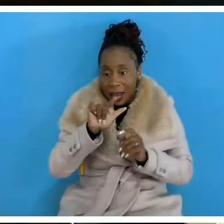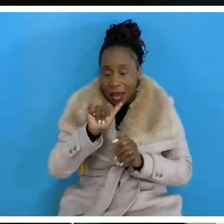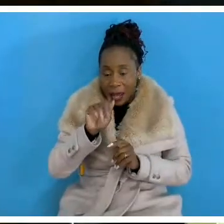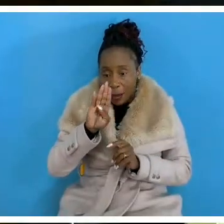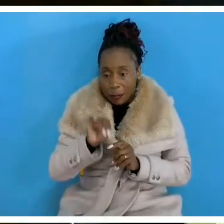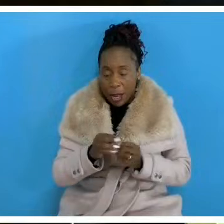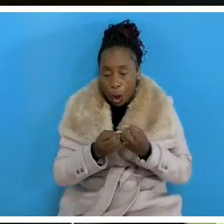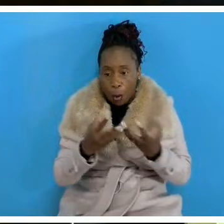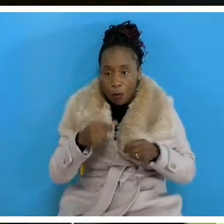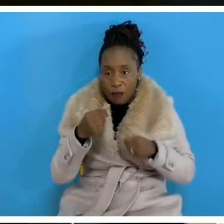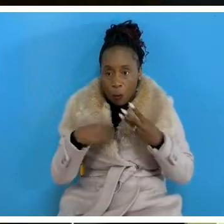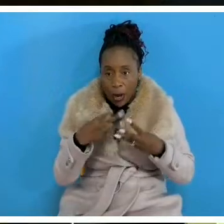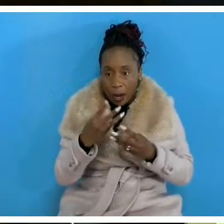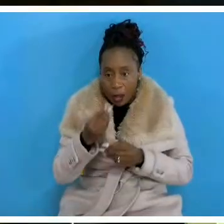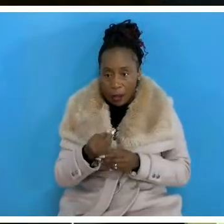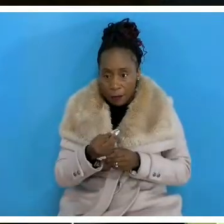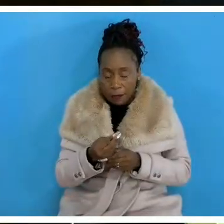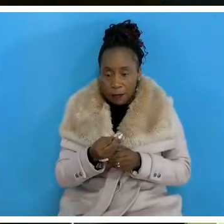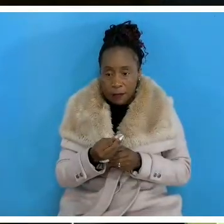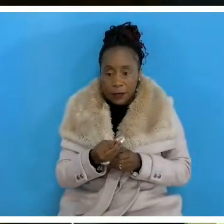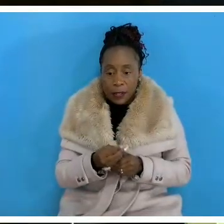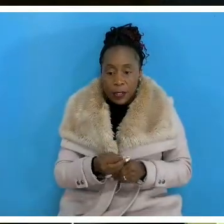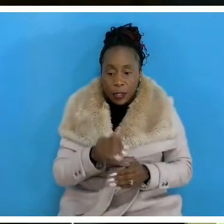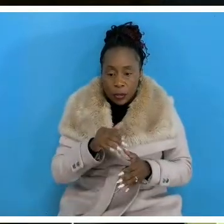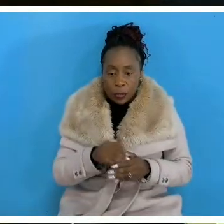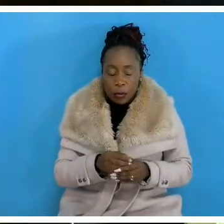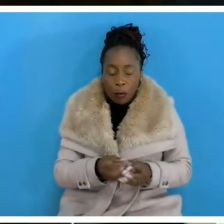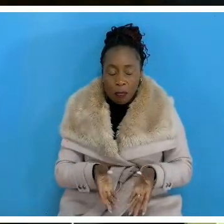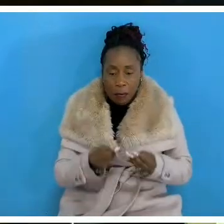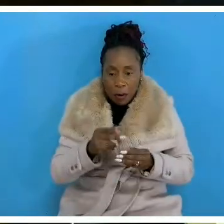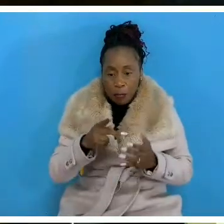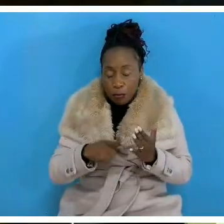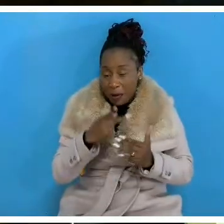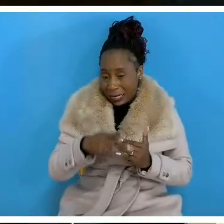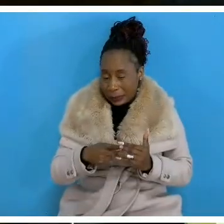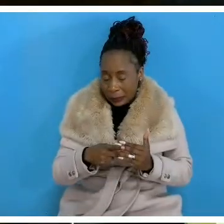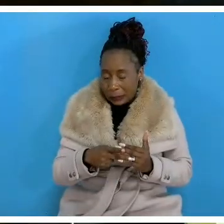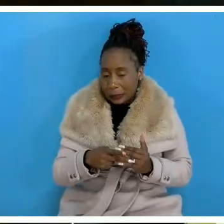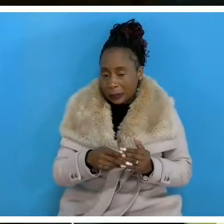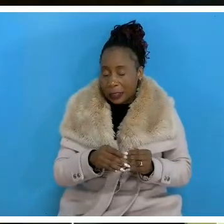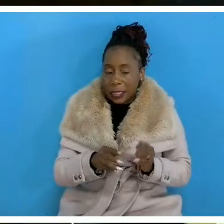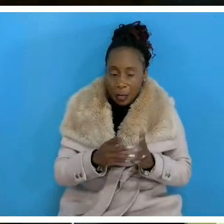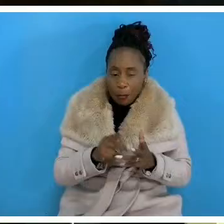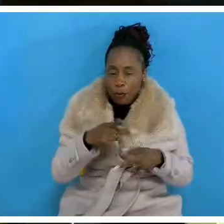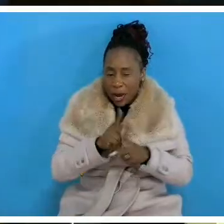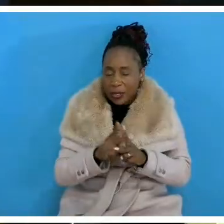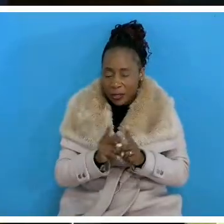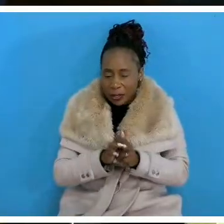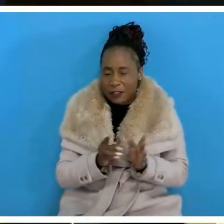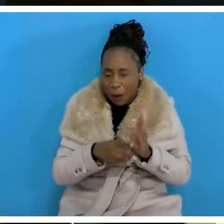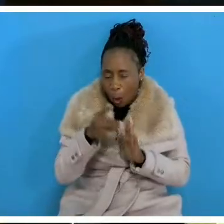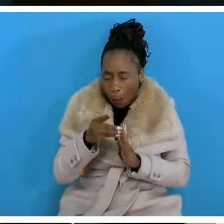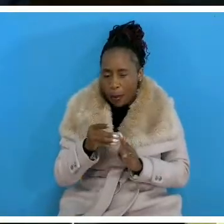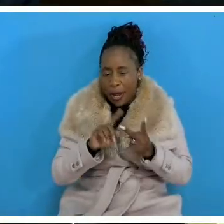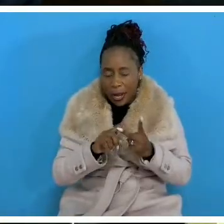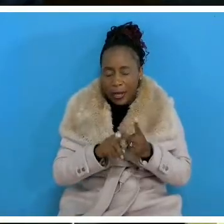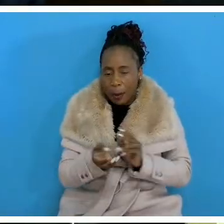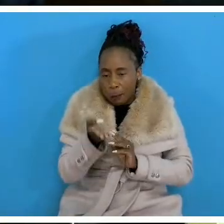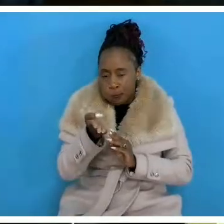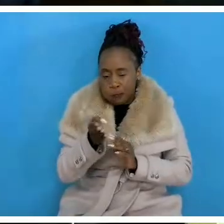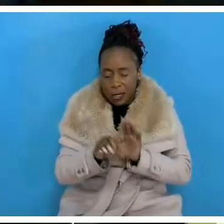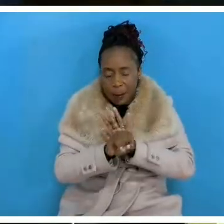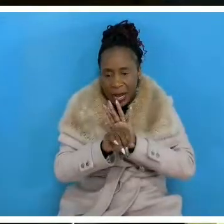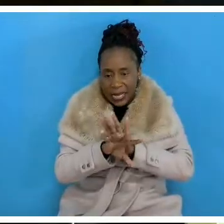get their products developed and get them into the market. So please make use of that. Thank you very much. Yes, thank you. You may go